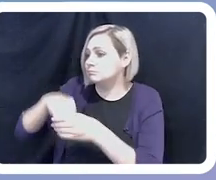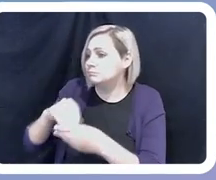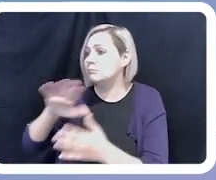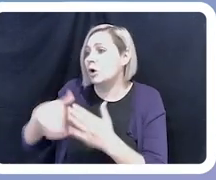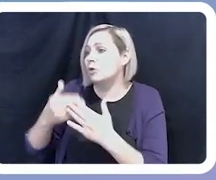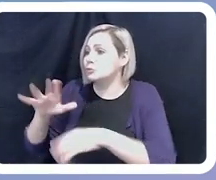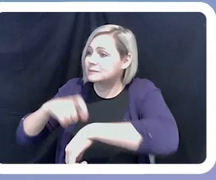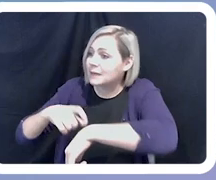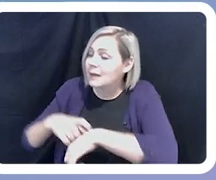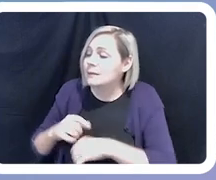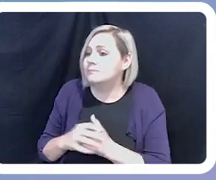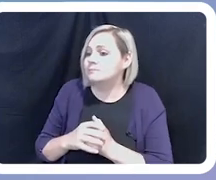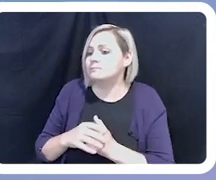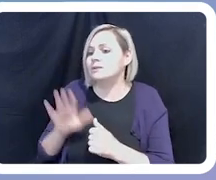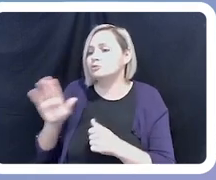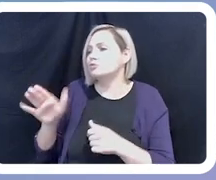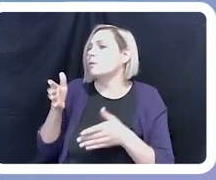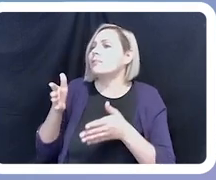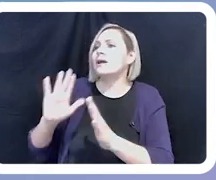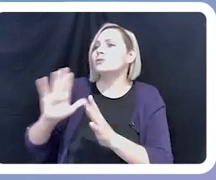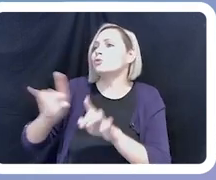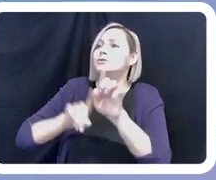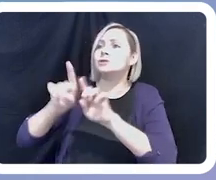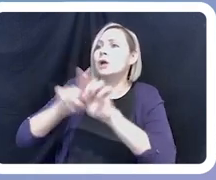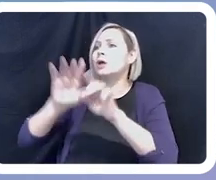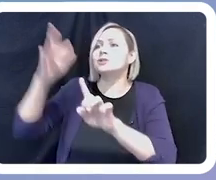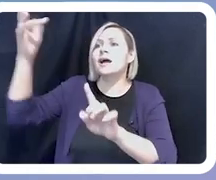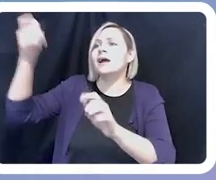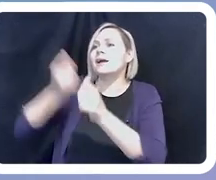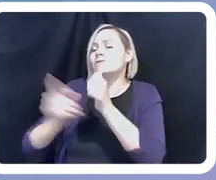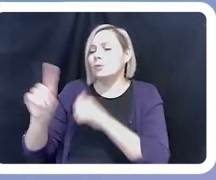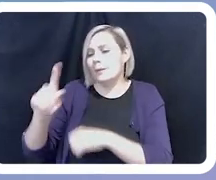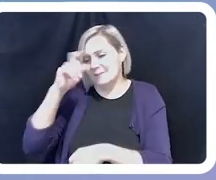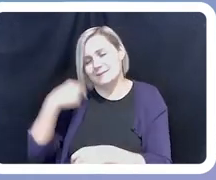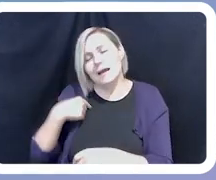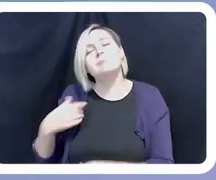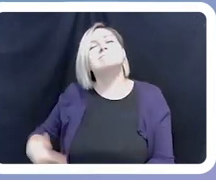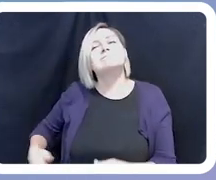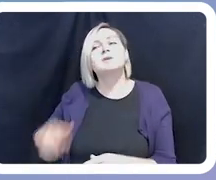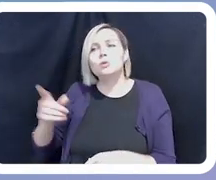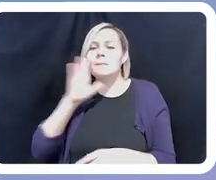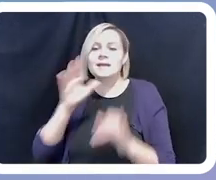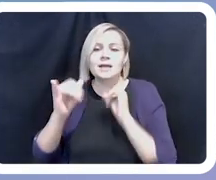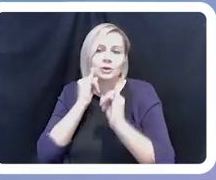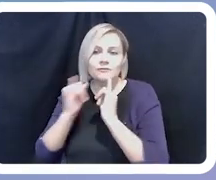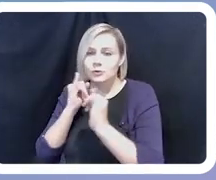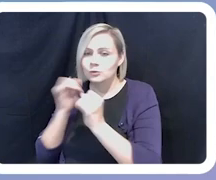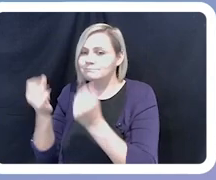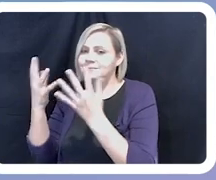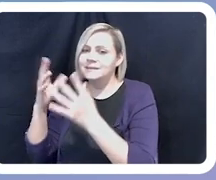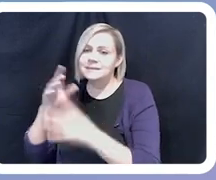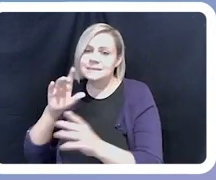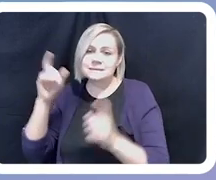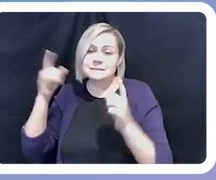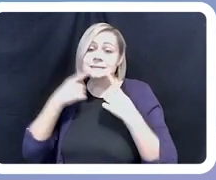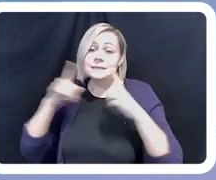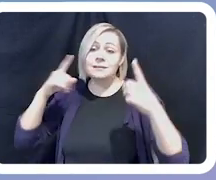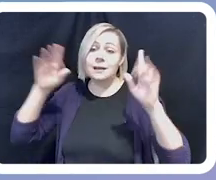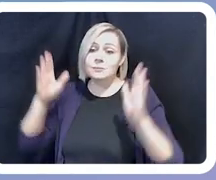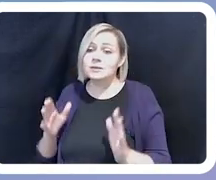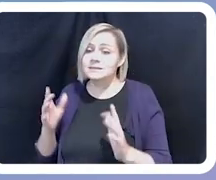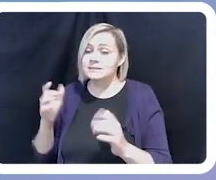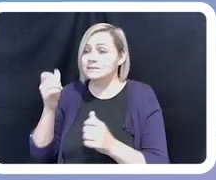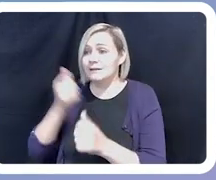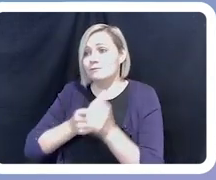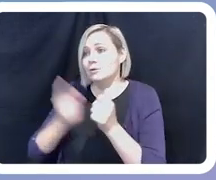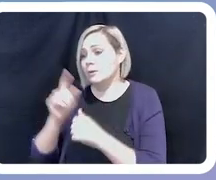Thank you for all the time. And you just let your star shine everywhere, because I have a feeling that you're going to be interviewing all kinds of celebrities everywhere if